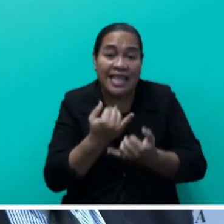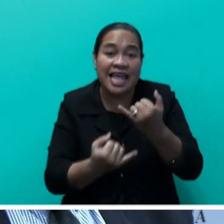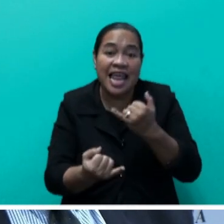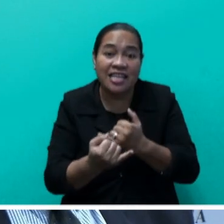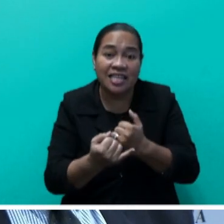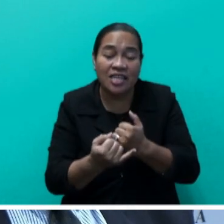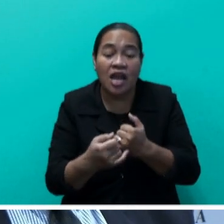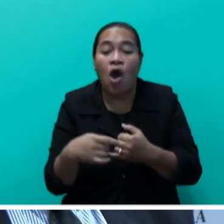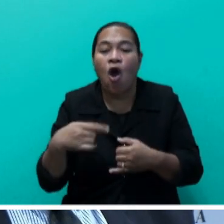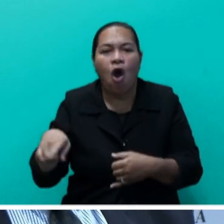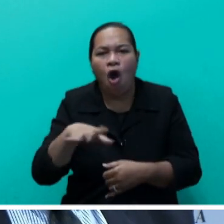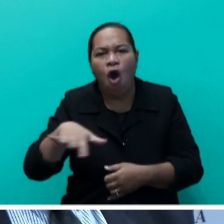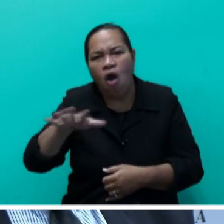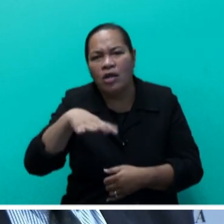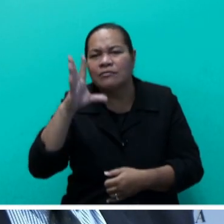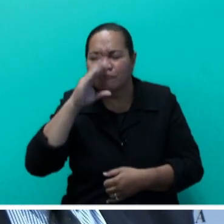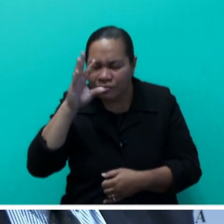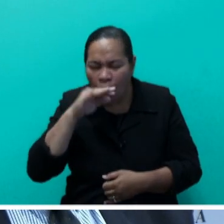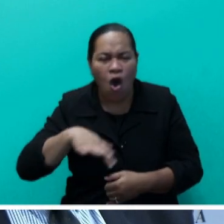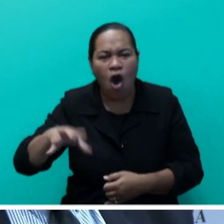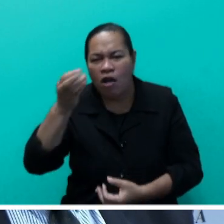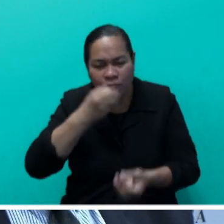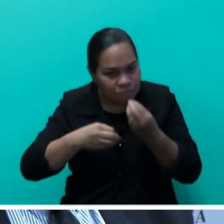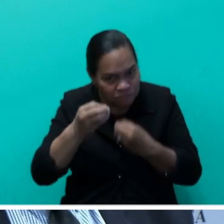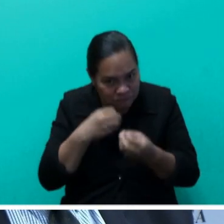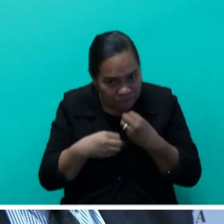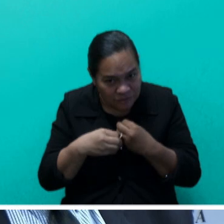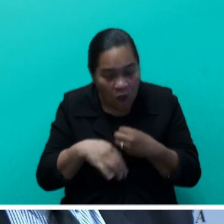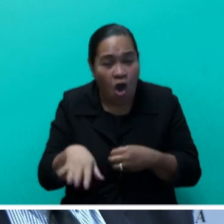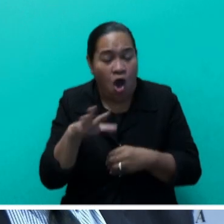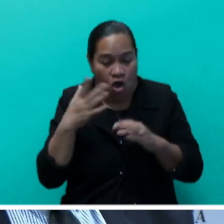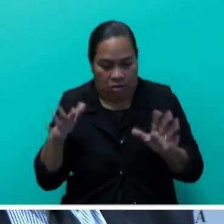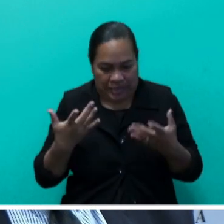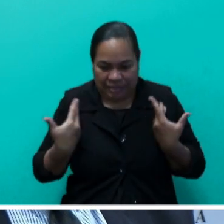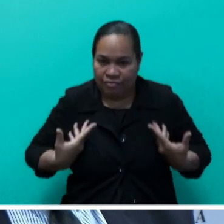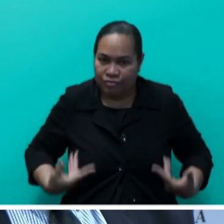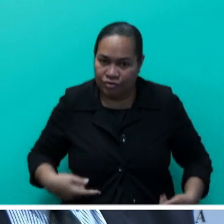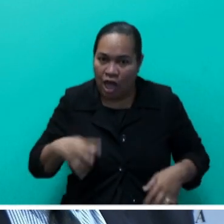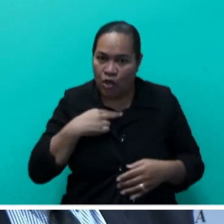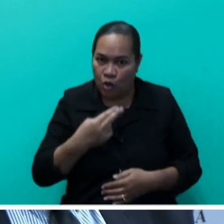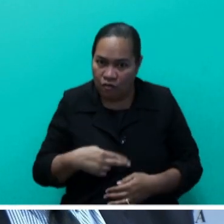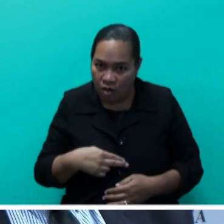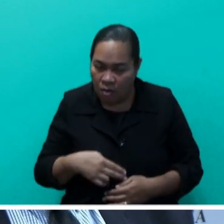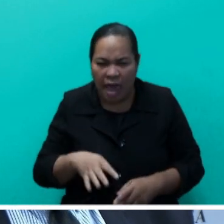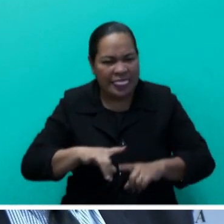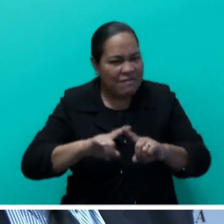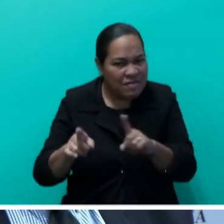all accommodation and meals, all playing and training gear, and incidentals